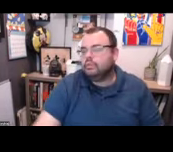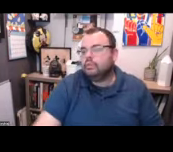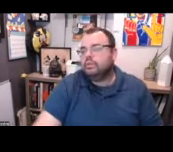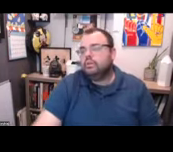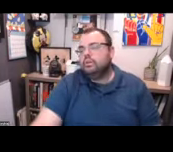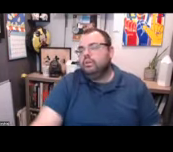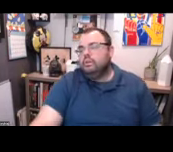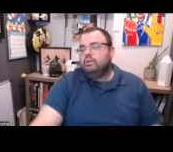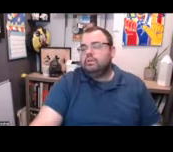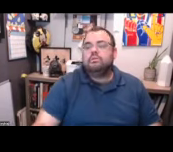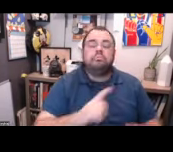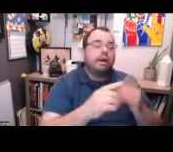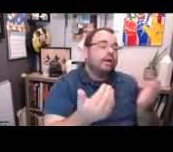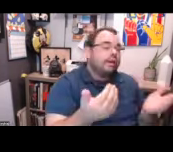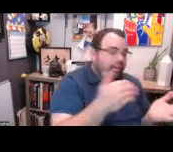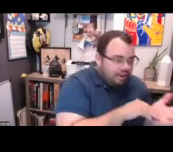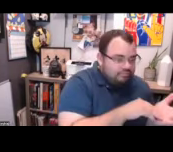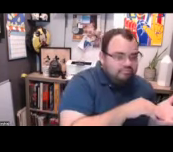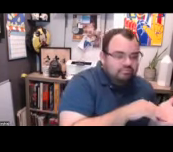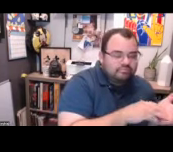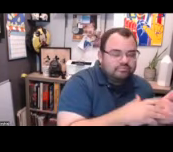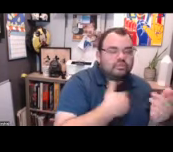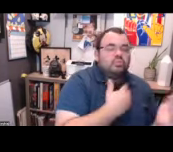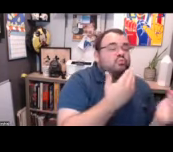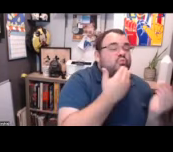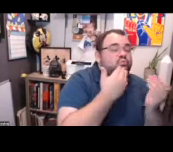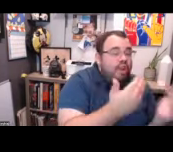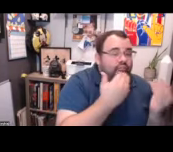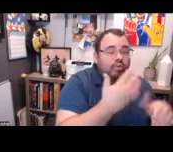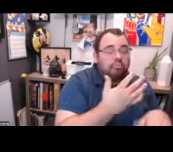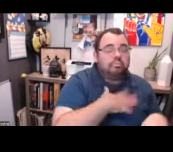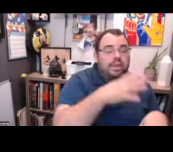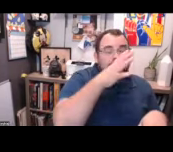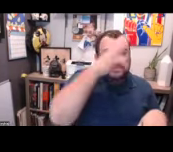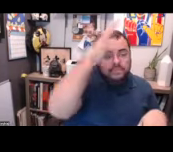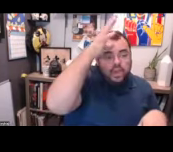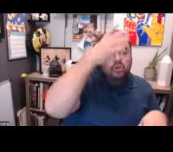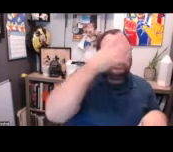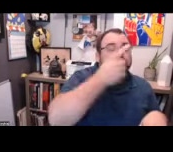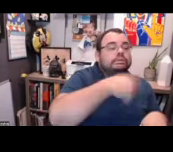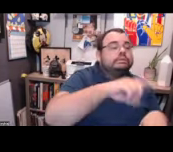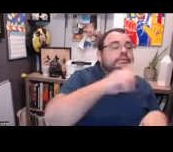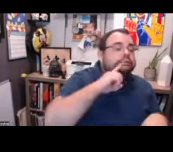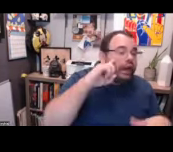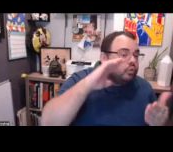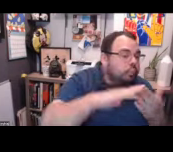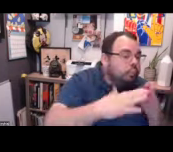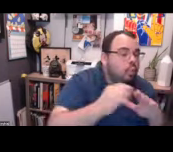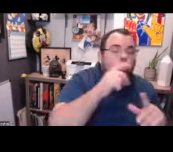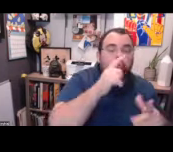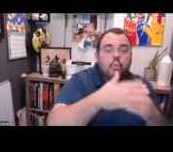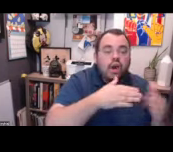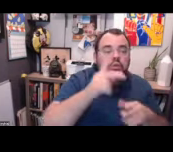Okay, so I spoke about the peer interaction. Okay, so again, I am grateful to my